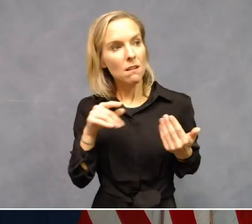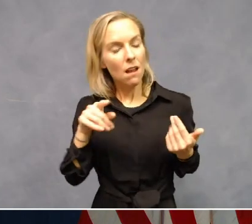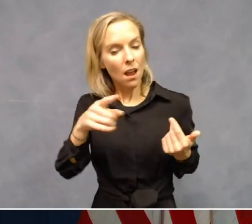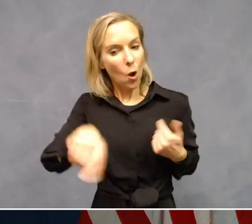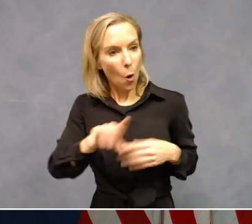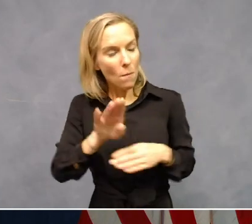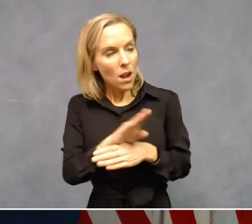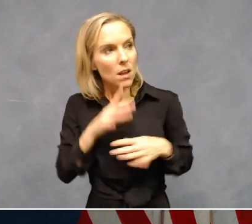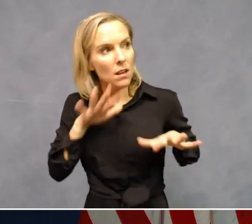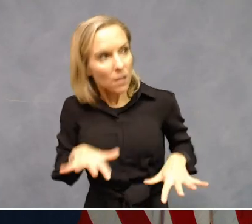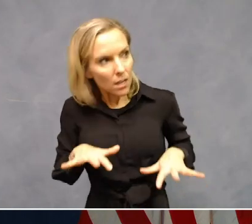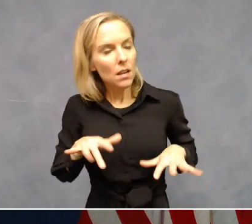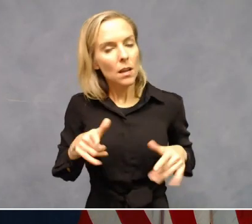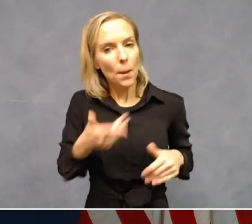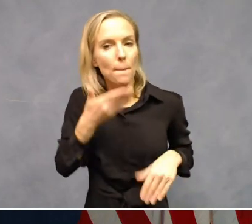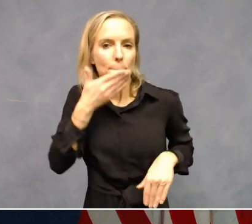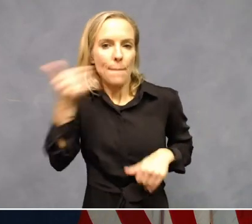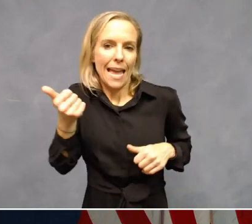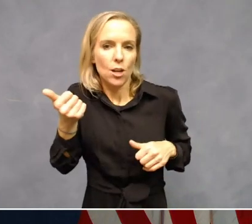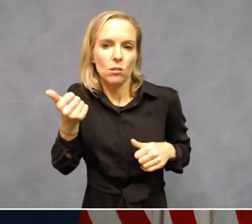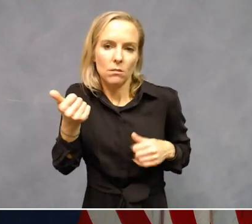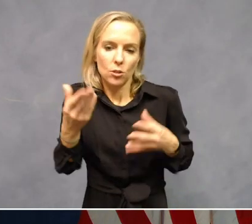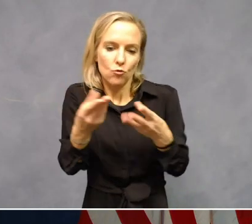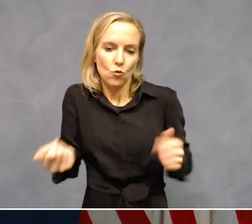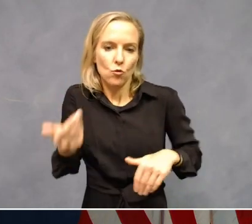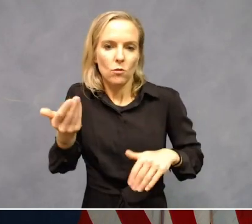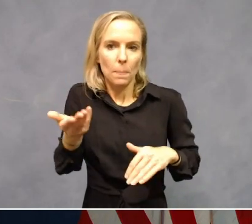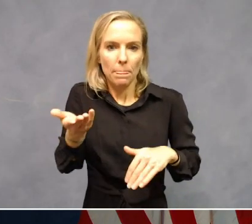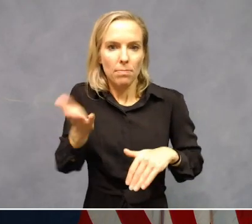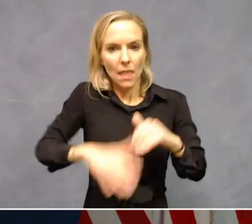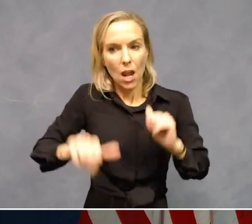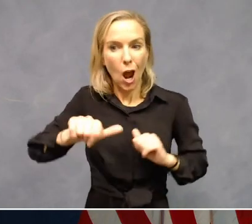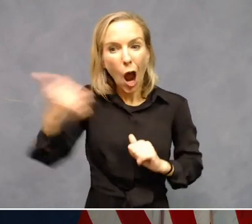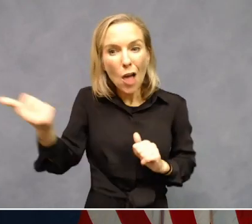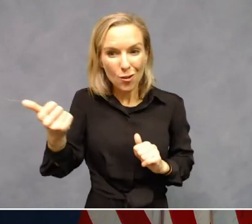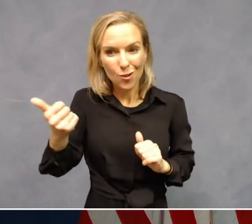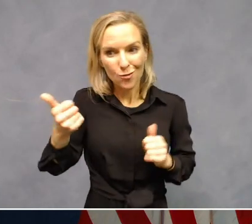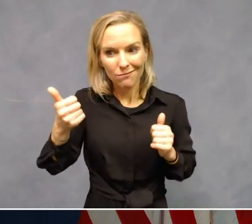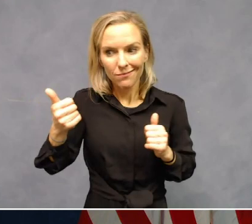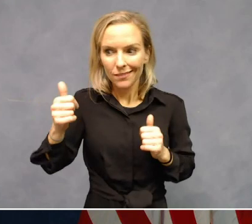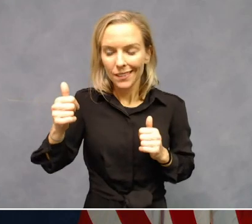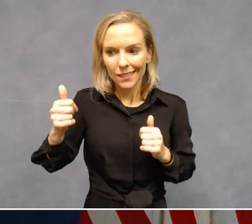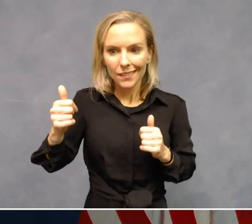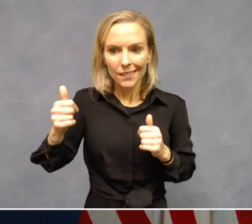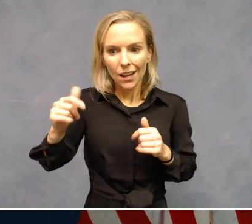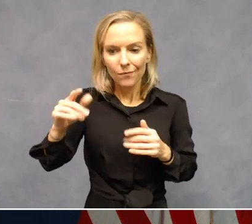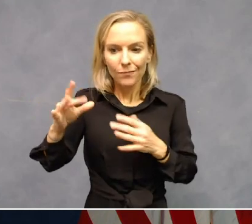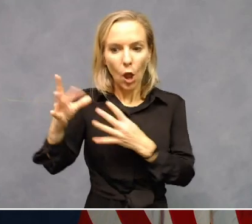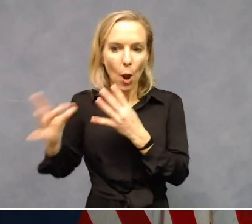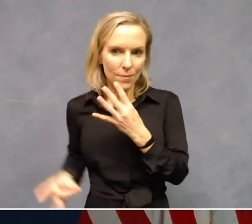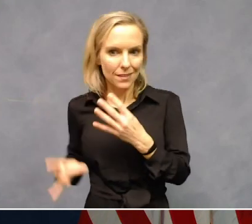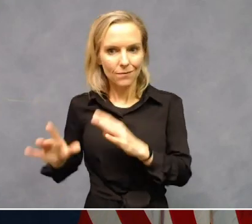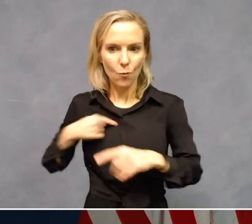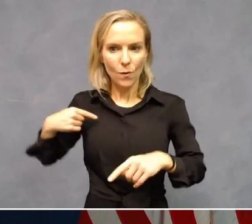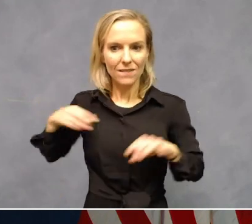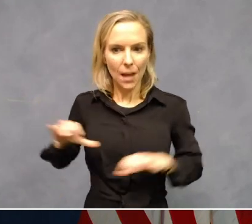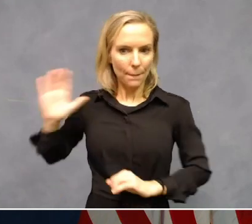is a lot better of a solution than other alternatives we've had to use in the past. What I would say